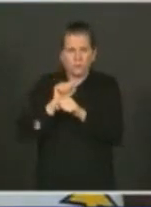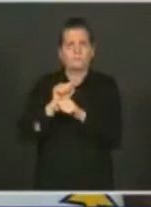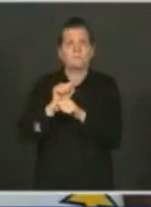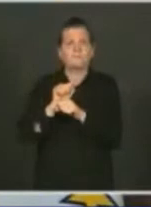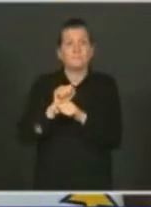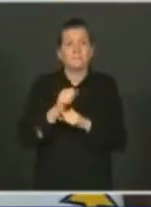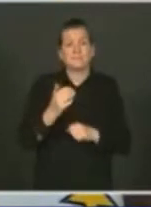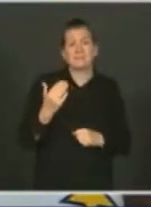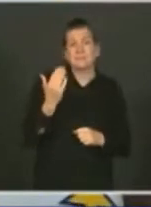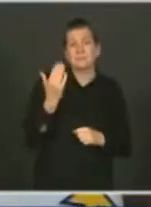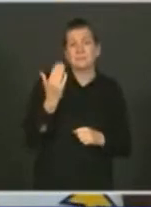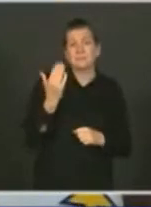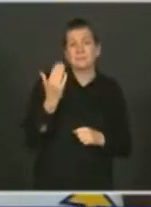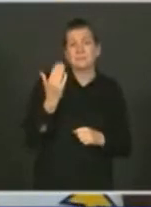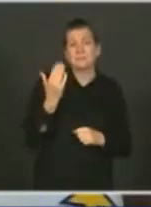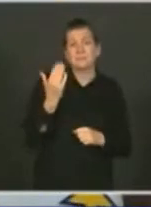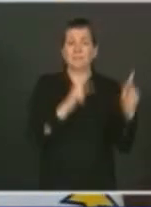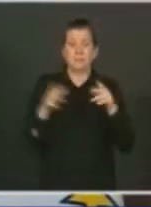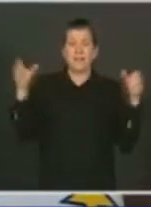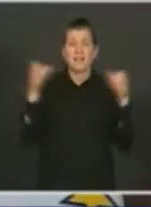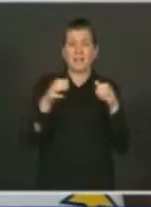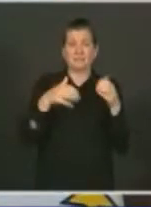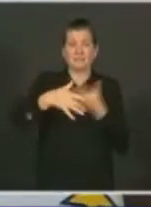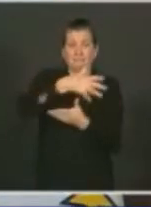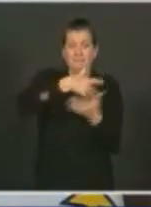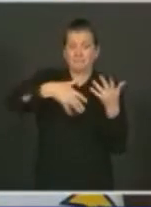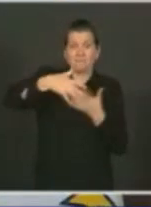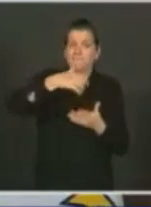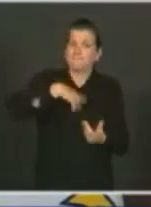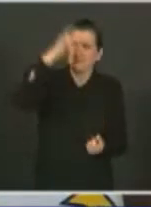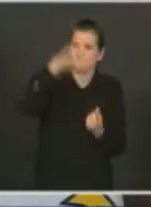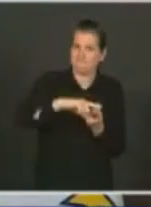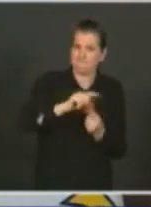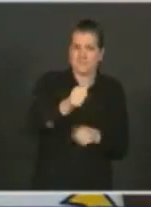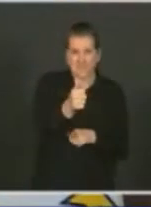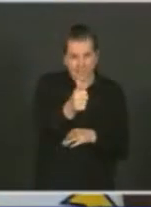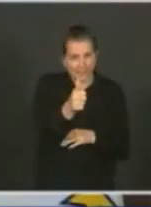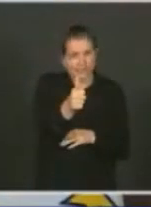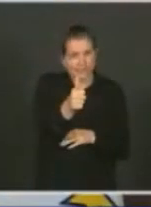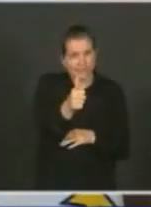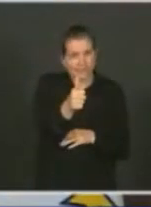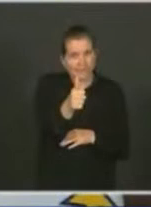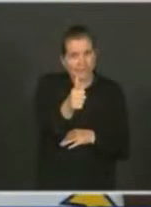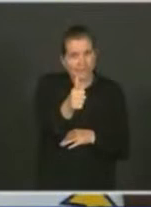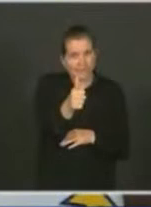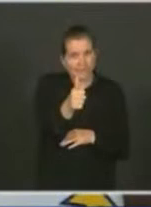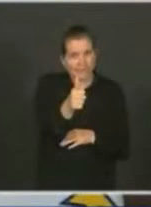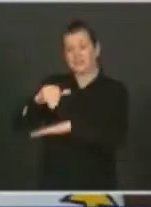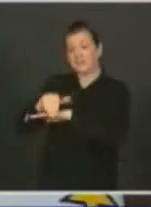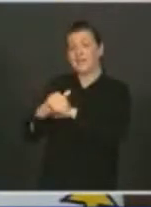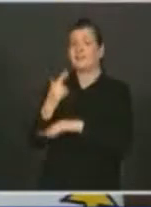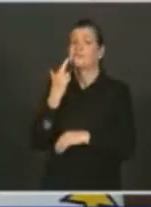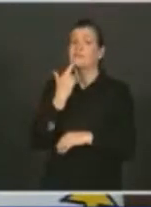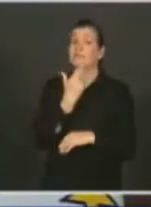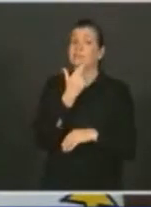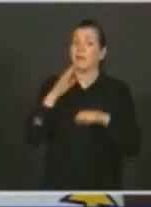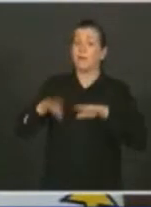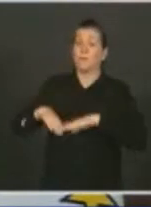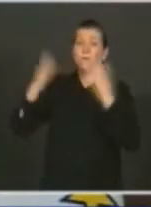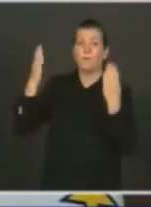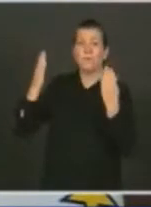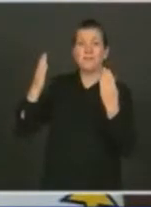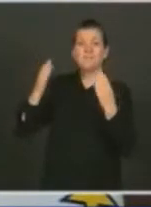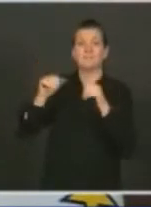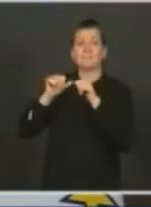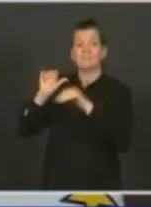to 10. Last week, I took more aggressive steps with early business closures, a nighttime stay-at-home advisory,